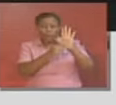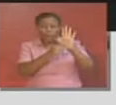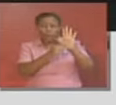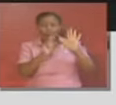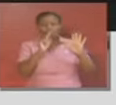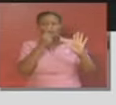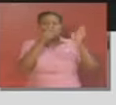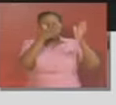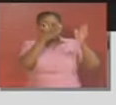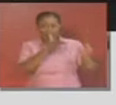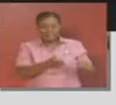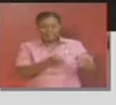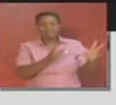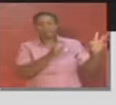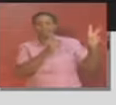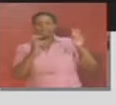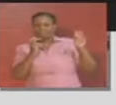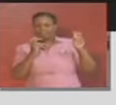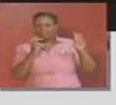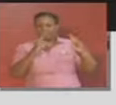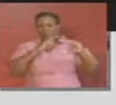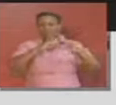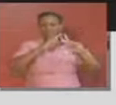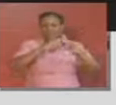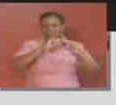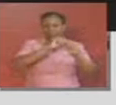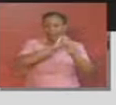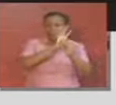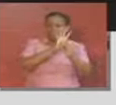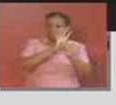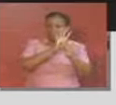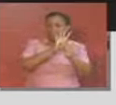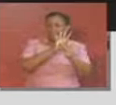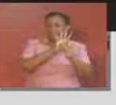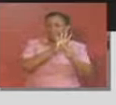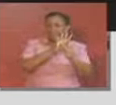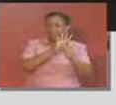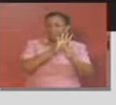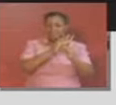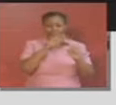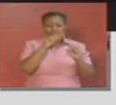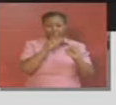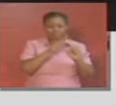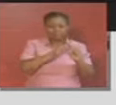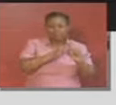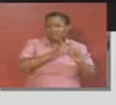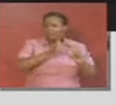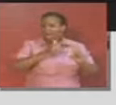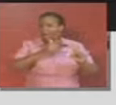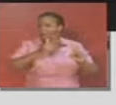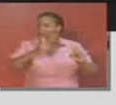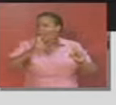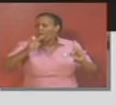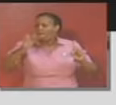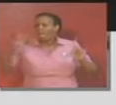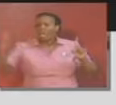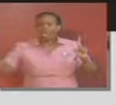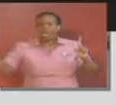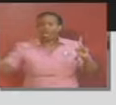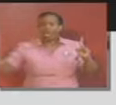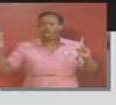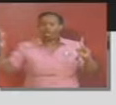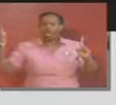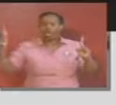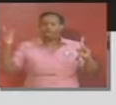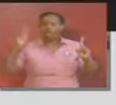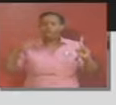cases that we would identify in a chain. The purple circles are the cases to